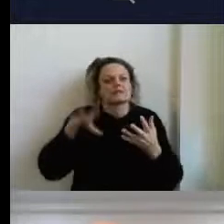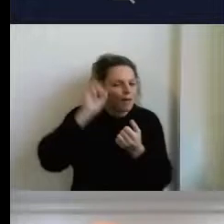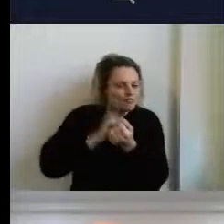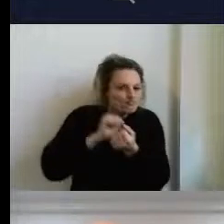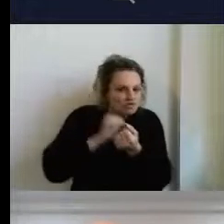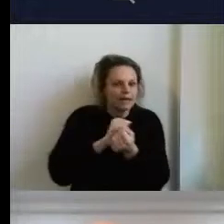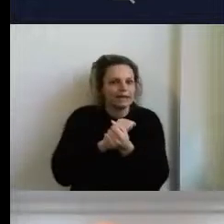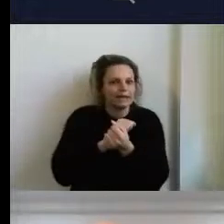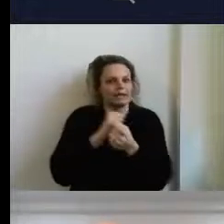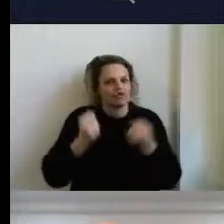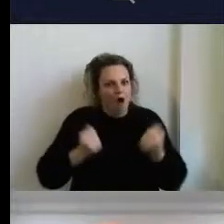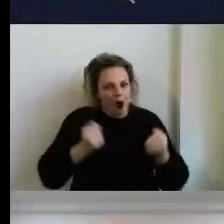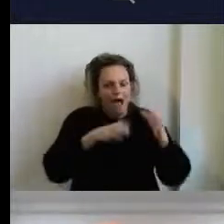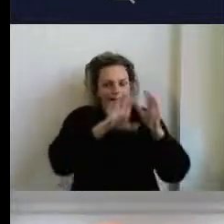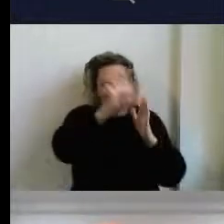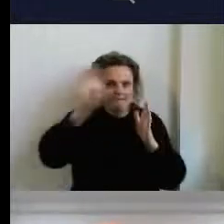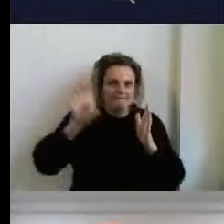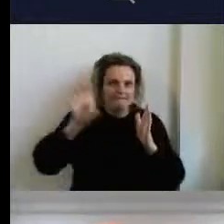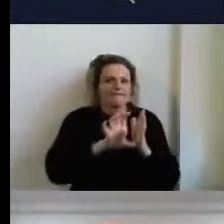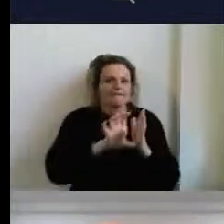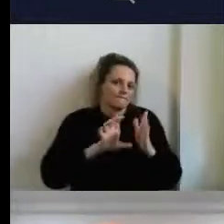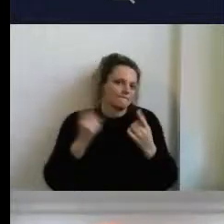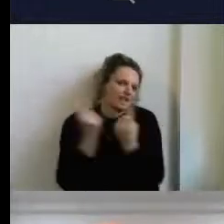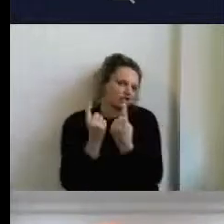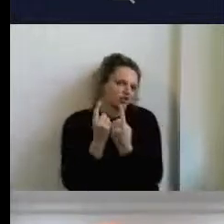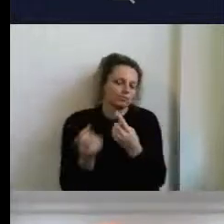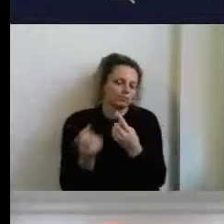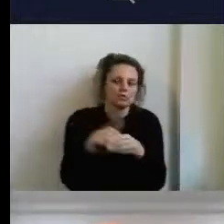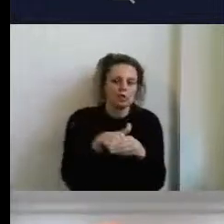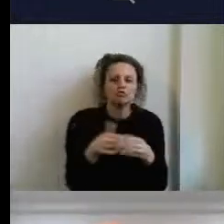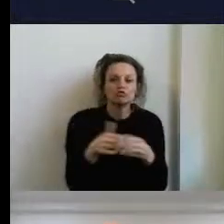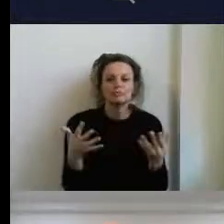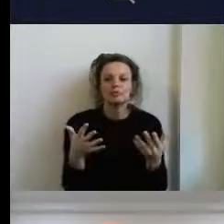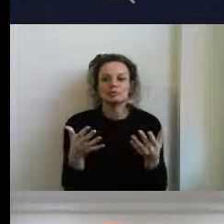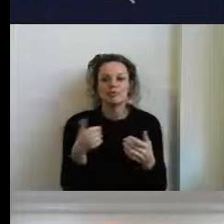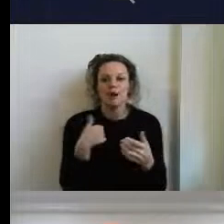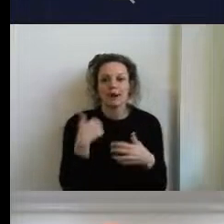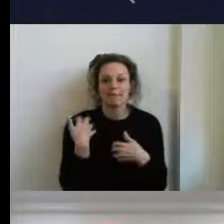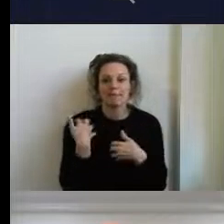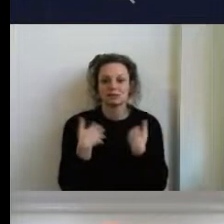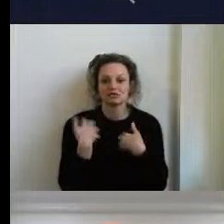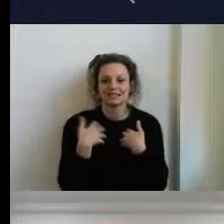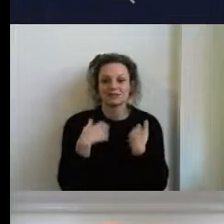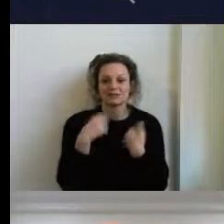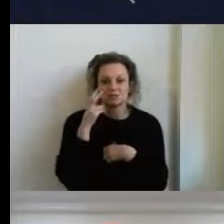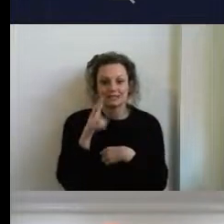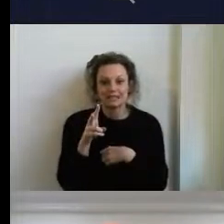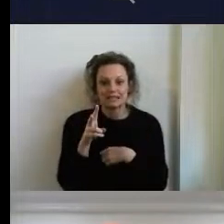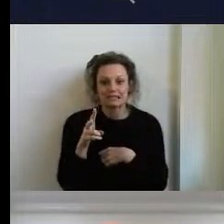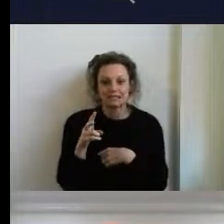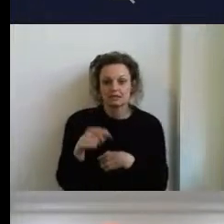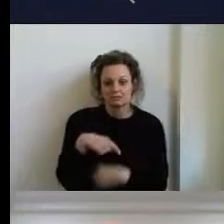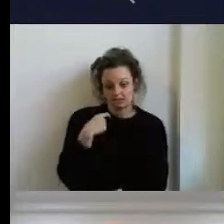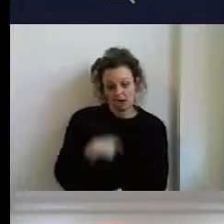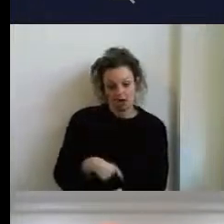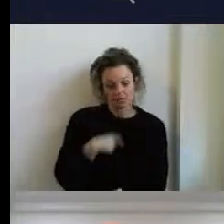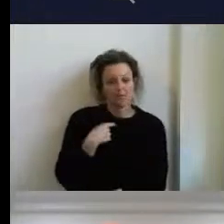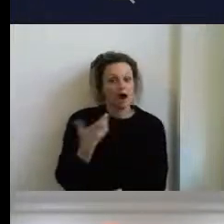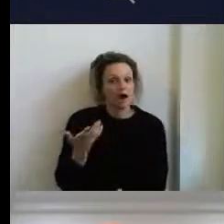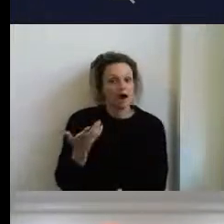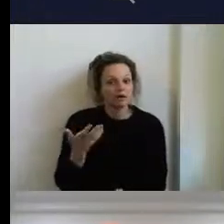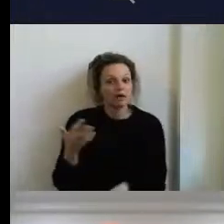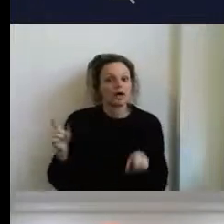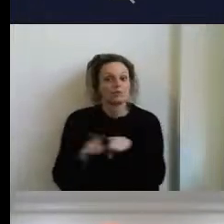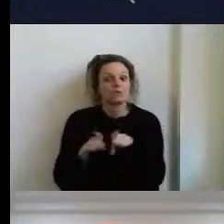tested. It's just that. So I guess I'm interested to see as a customer, and I'm also interested to see as someone who advocates